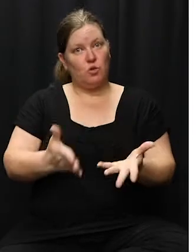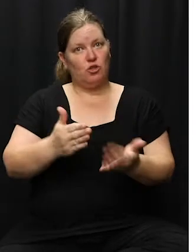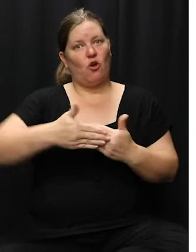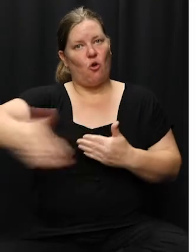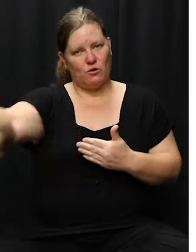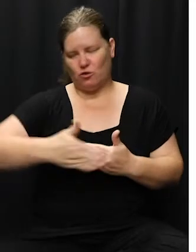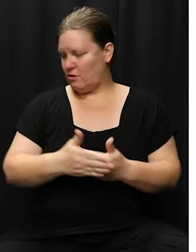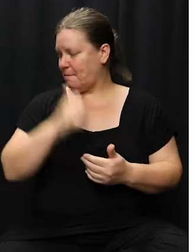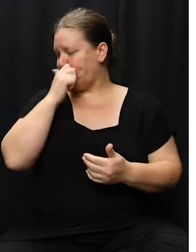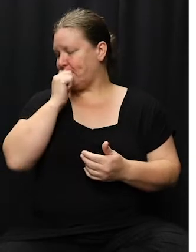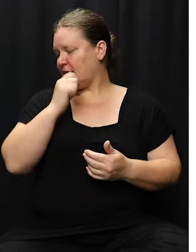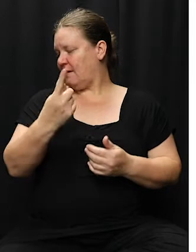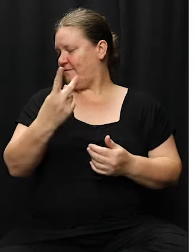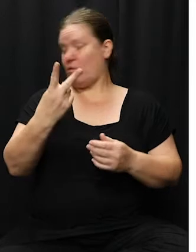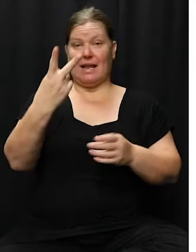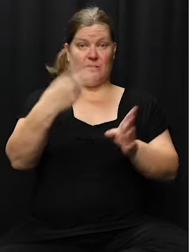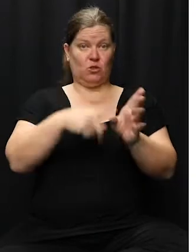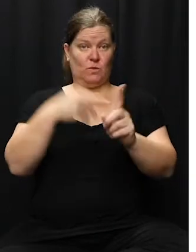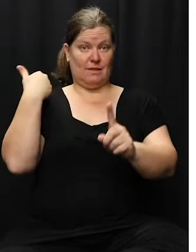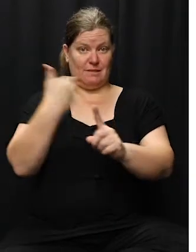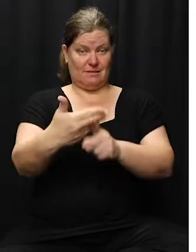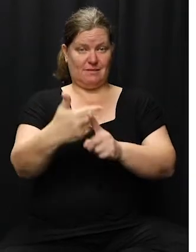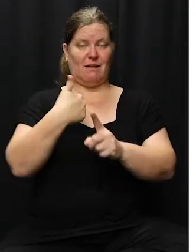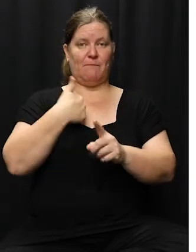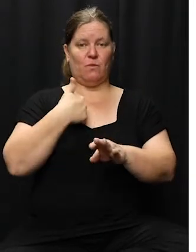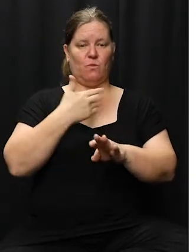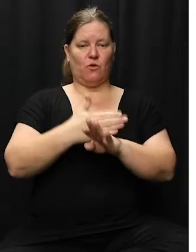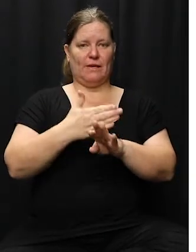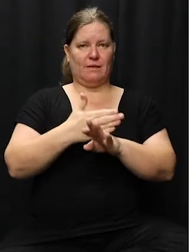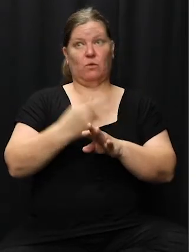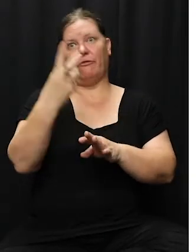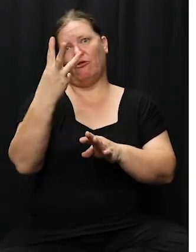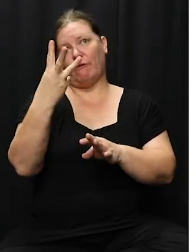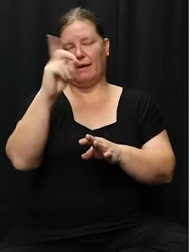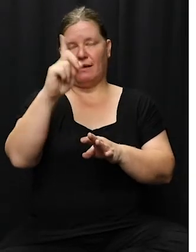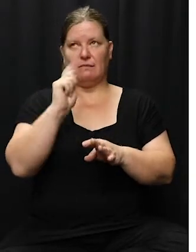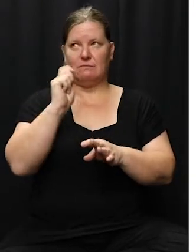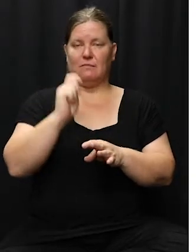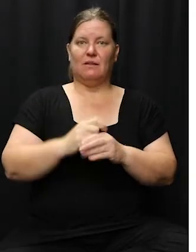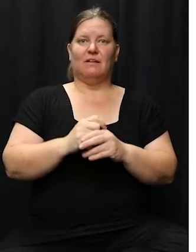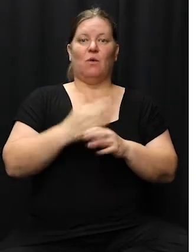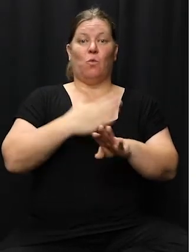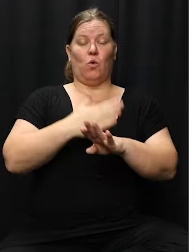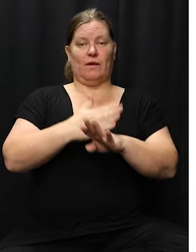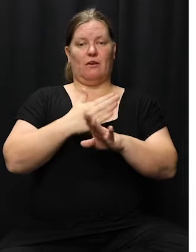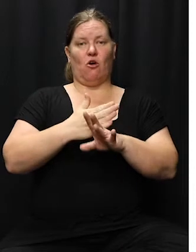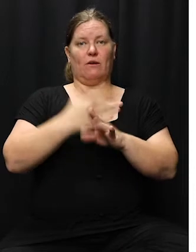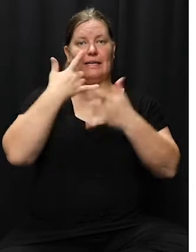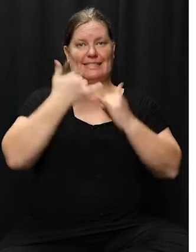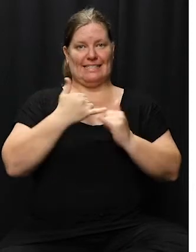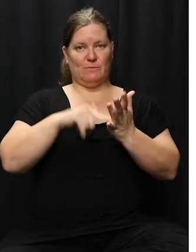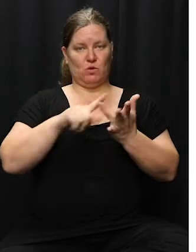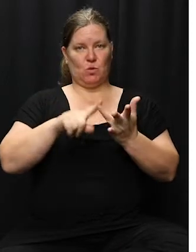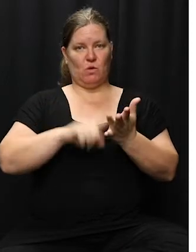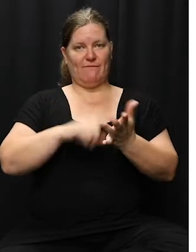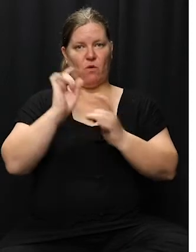now I want to talk about the solution longer term, or a solution. So 2 or 3 years ago, I started, actually it's 3 years ago, good grief, working